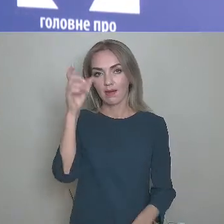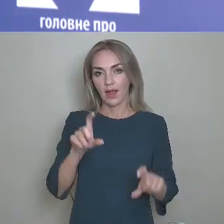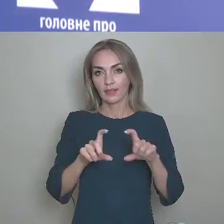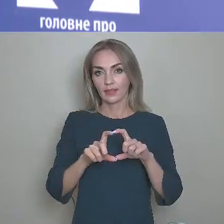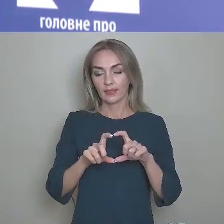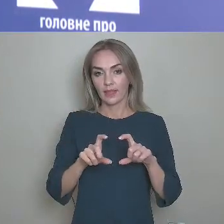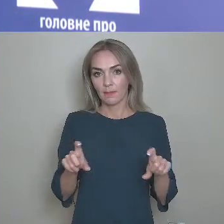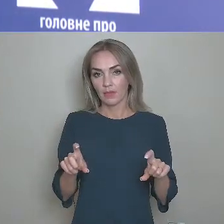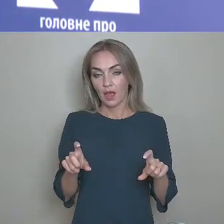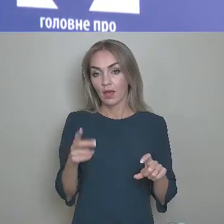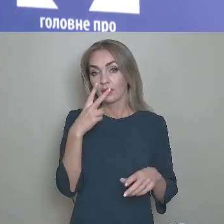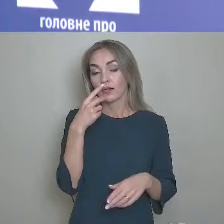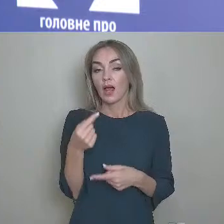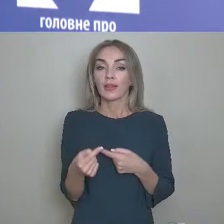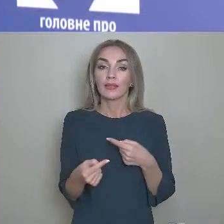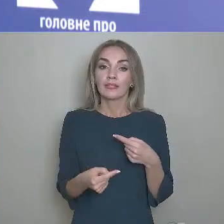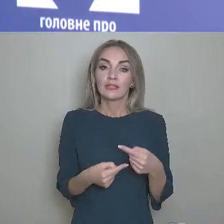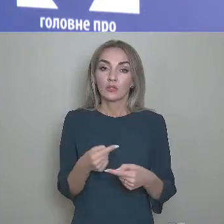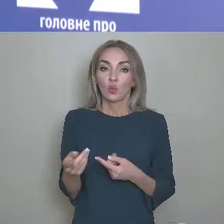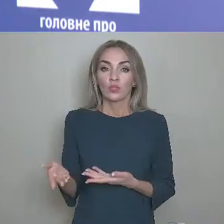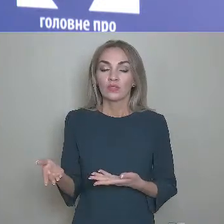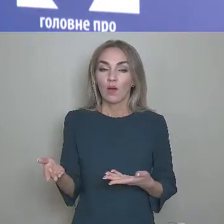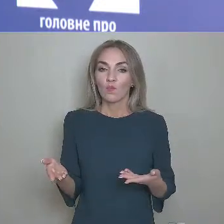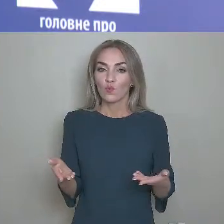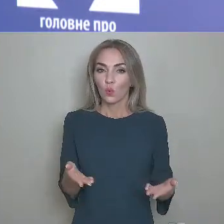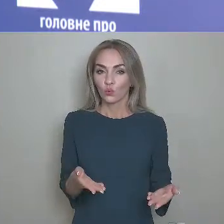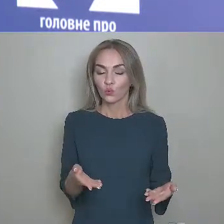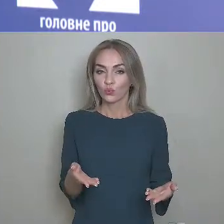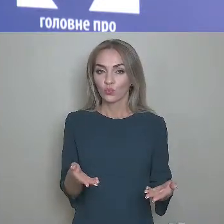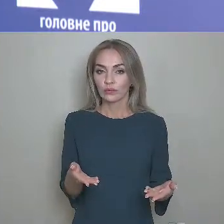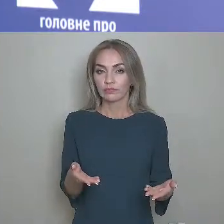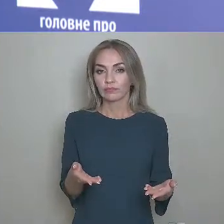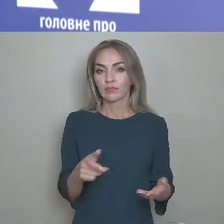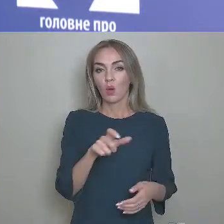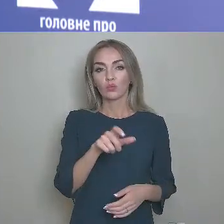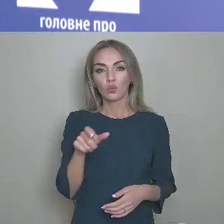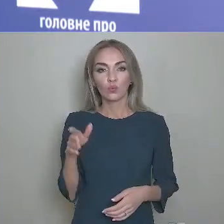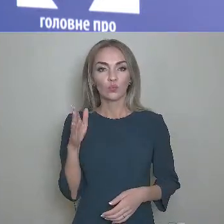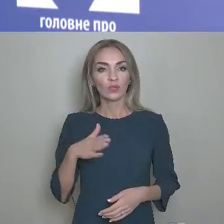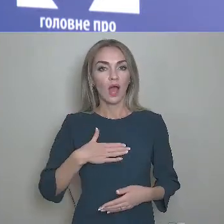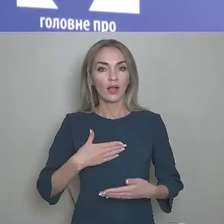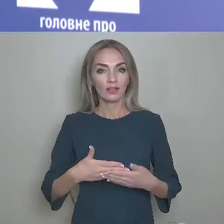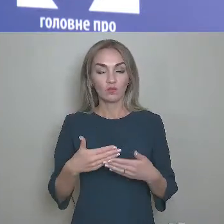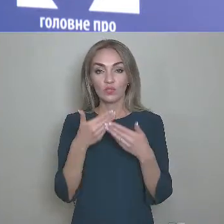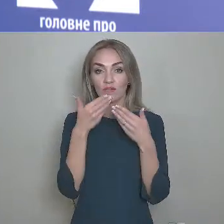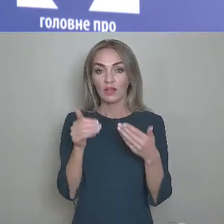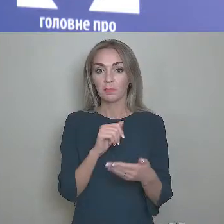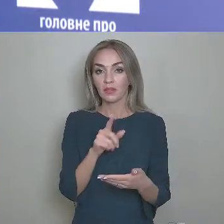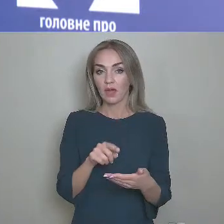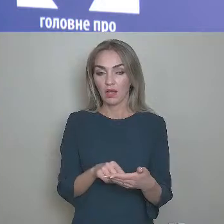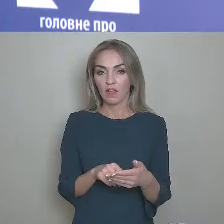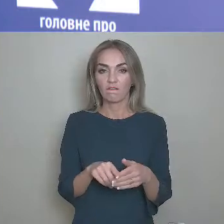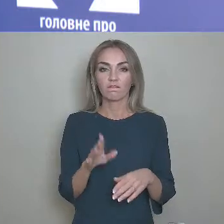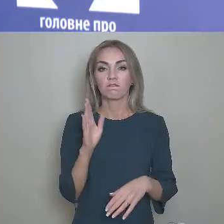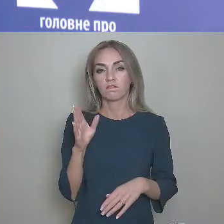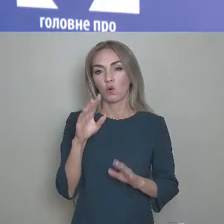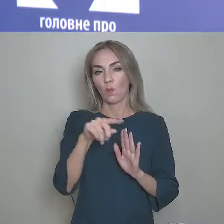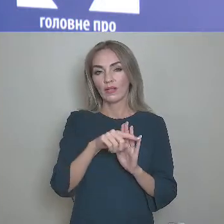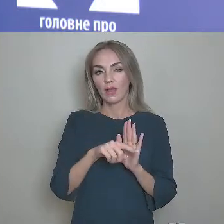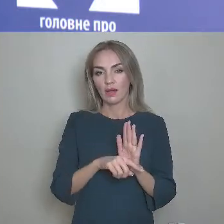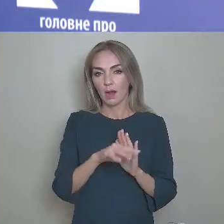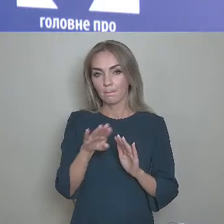Kyiv-Mohyla Academy. And traditionally, I would like to invite the audience to be very proactive, to ask